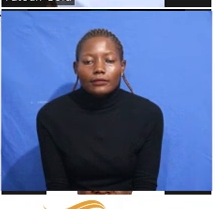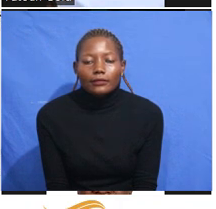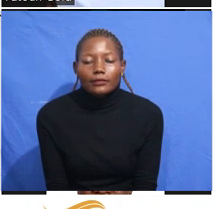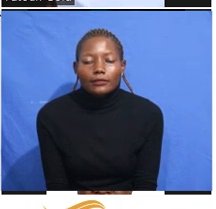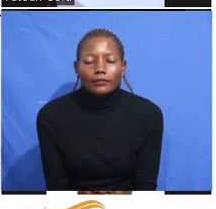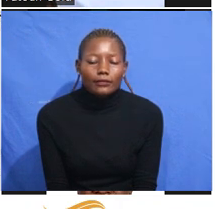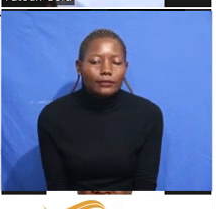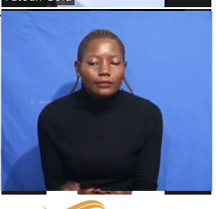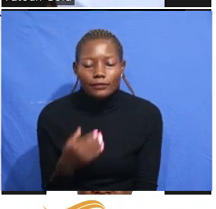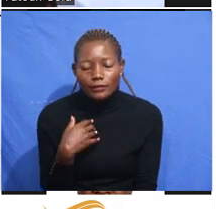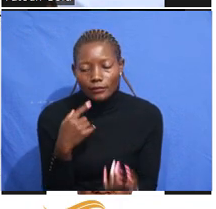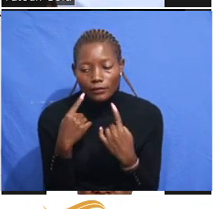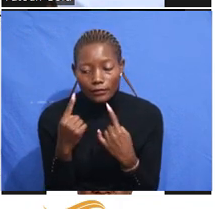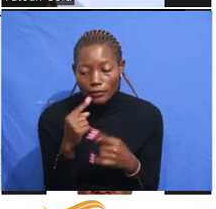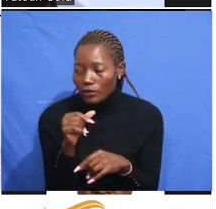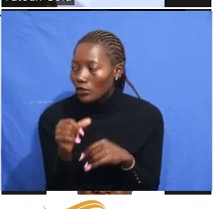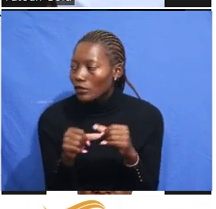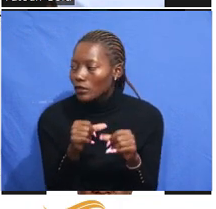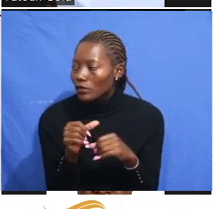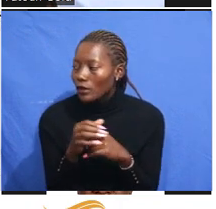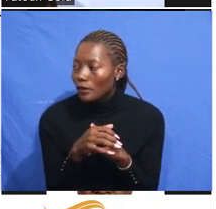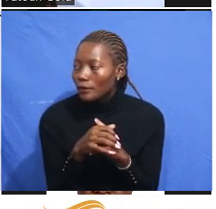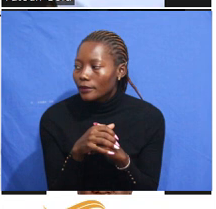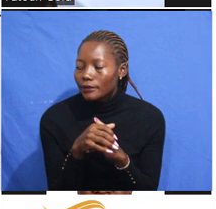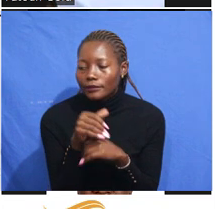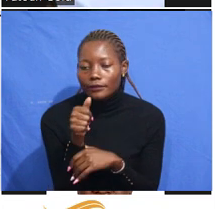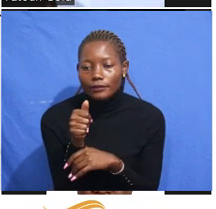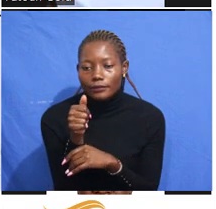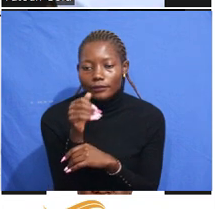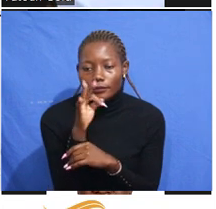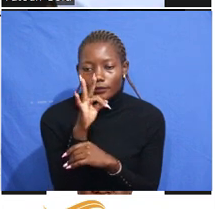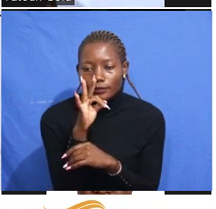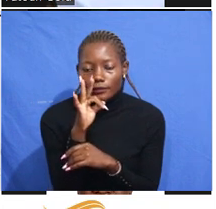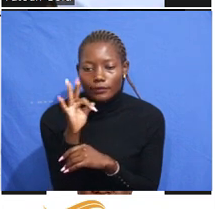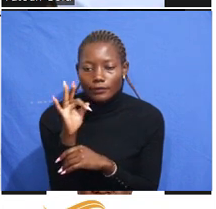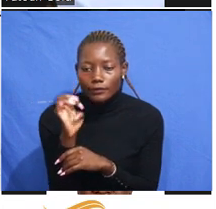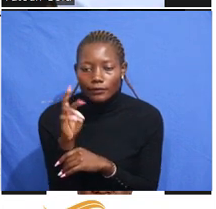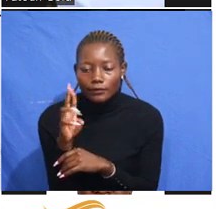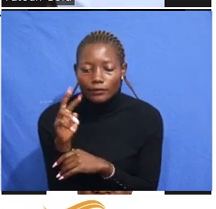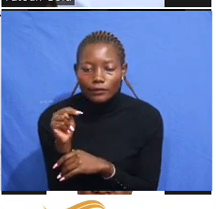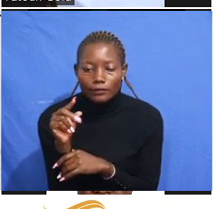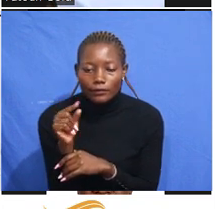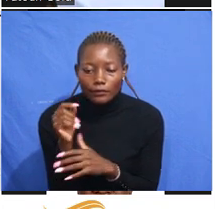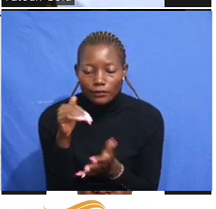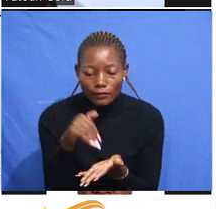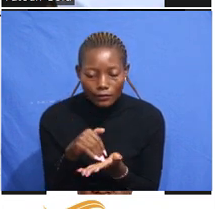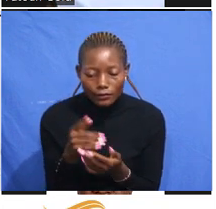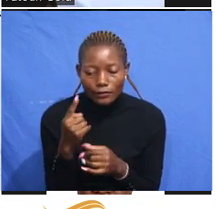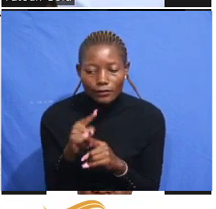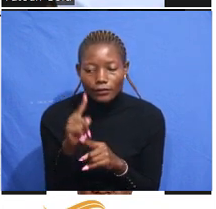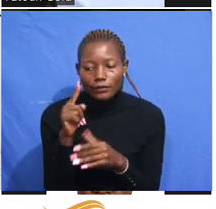I've talked about afferent again, but what I want to bring out here is